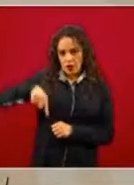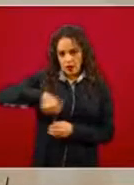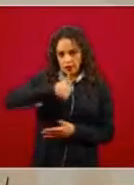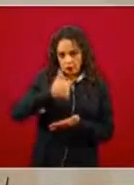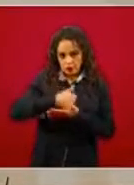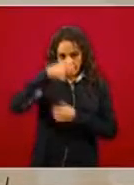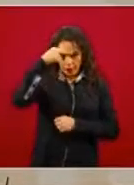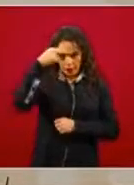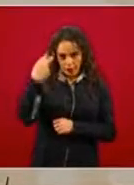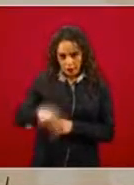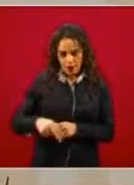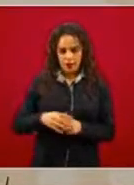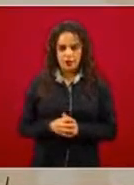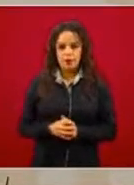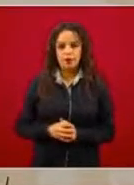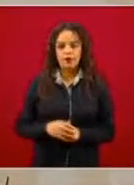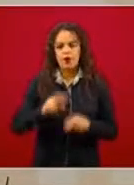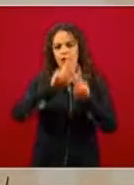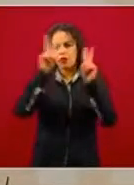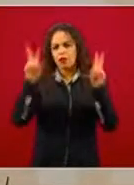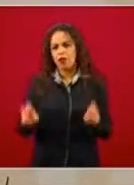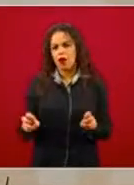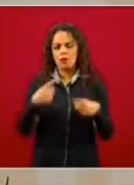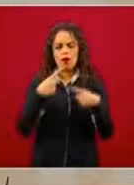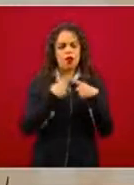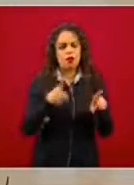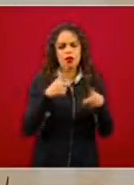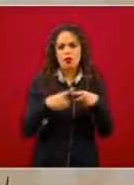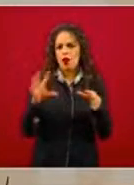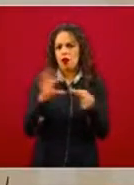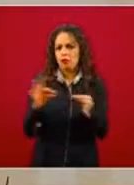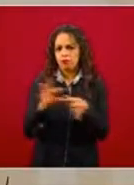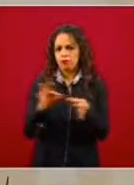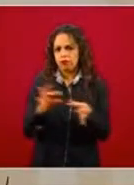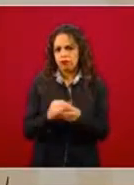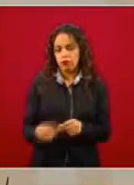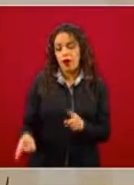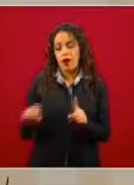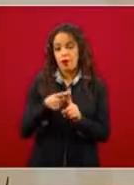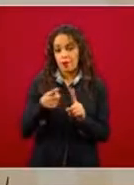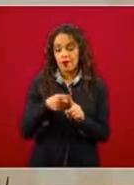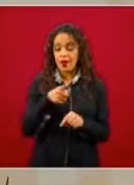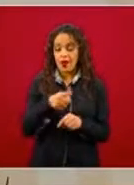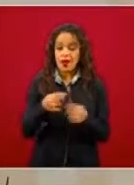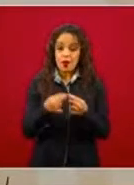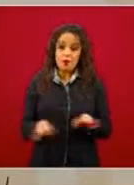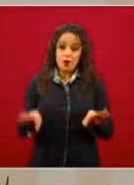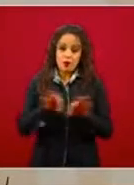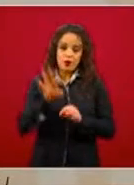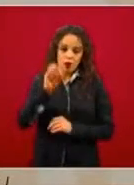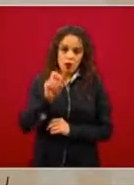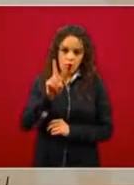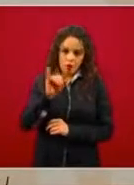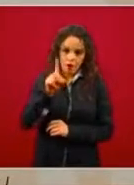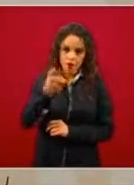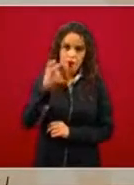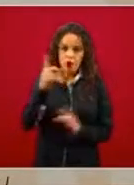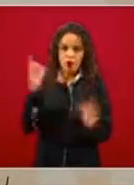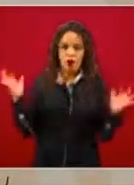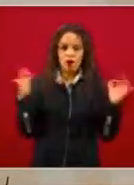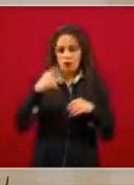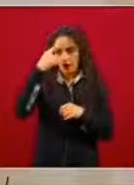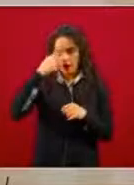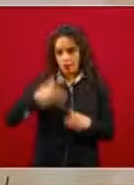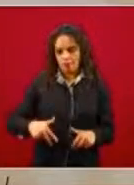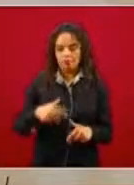the governor's meetings that we do held consequently with Dr. Sheinbaum and others.